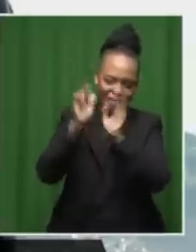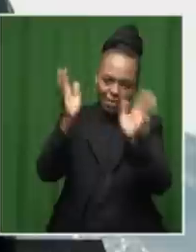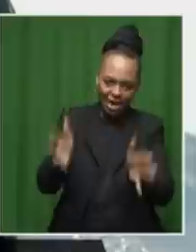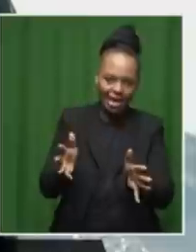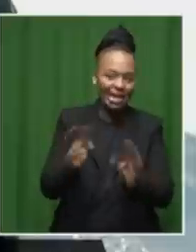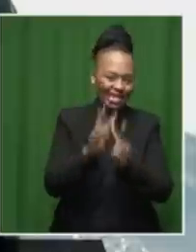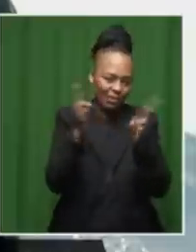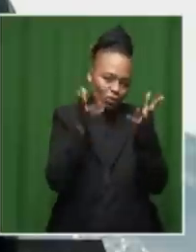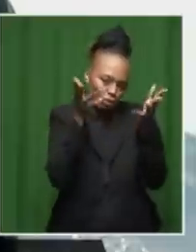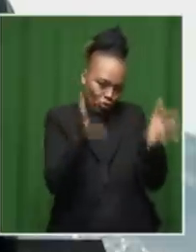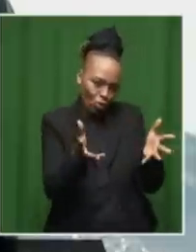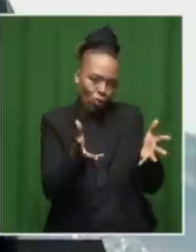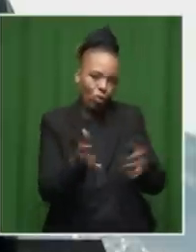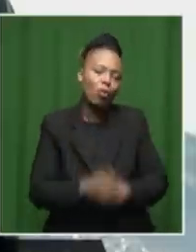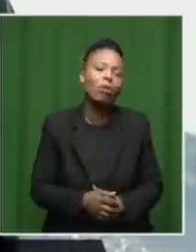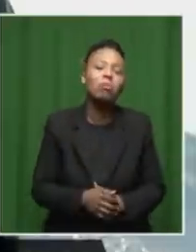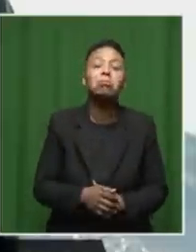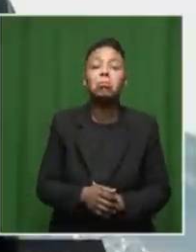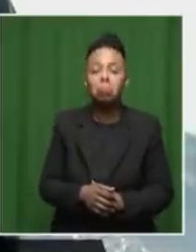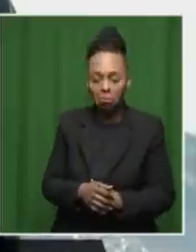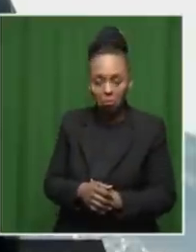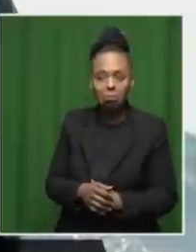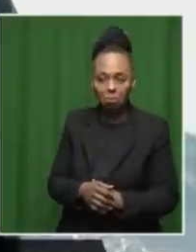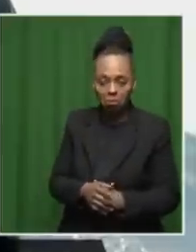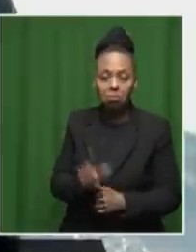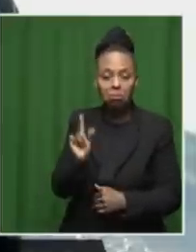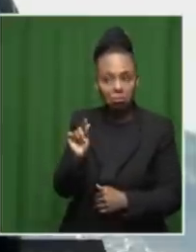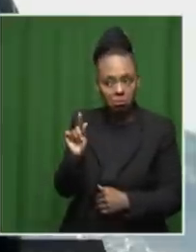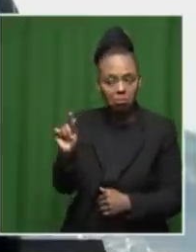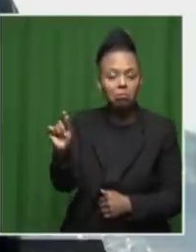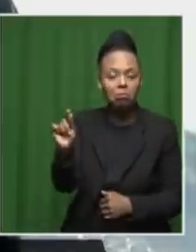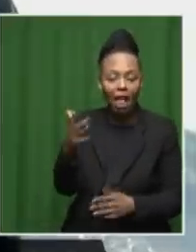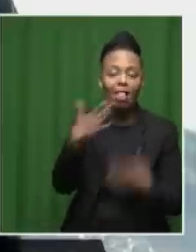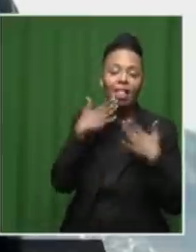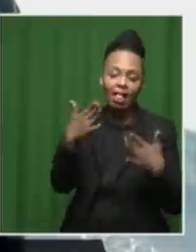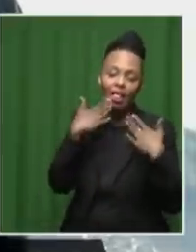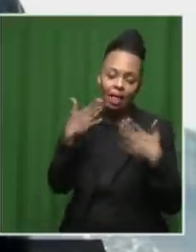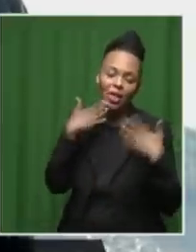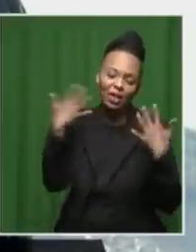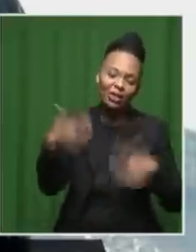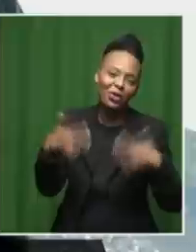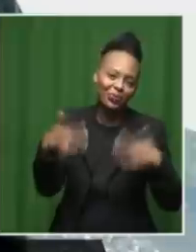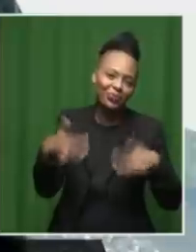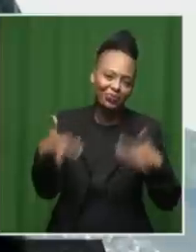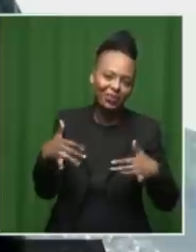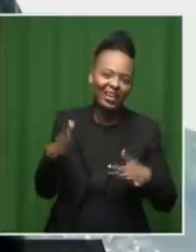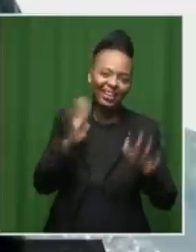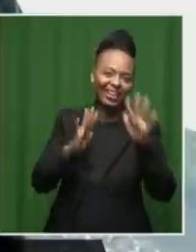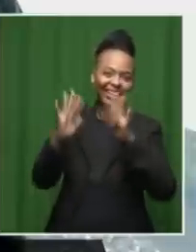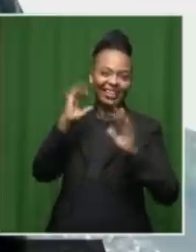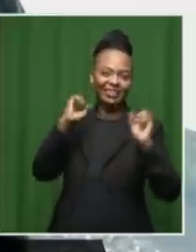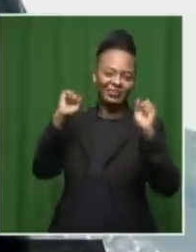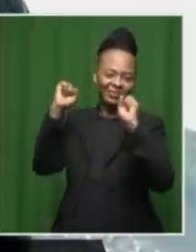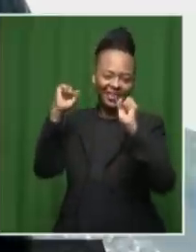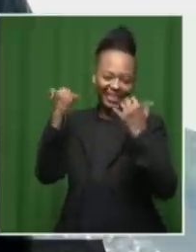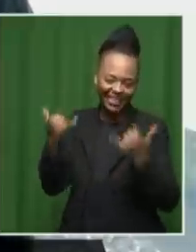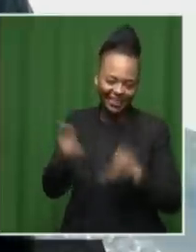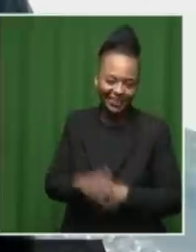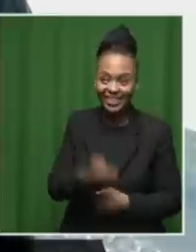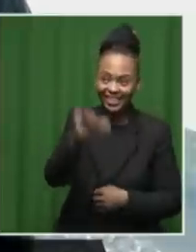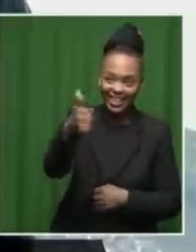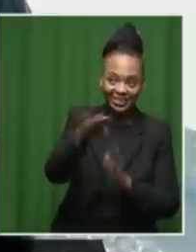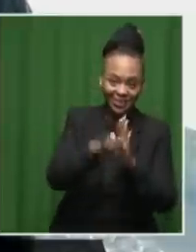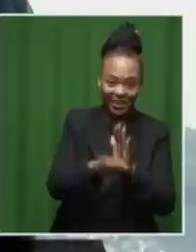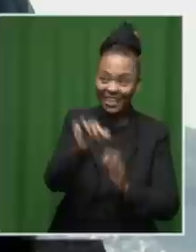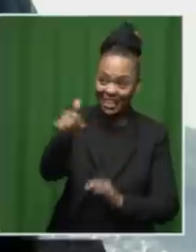difference. Ina Marie, thank you so much for speaking to us this morning, and of course looking forward to your progress and the next World Cup. We'll